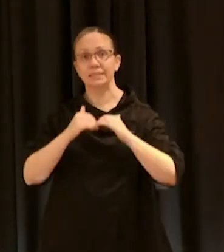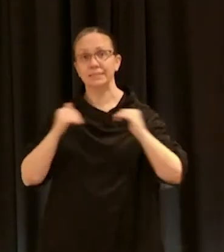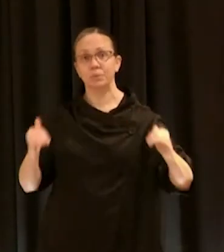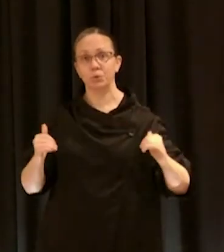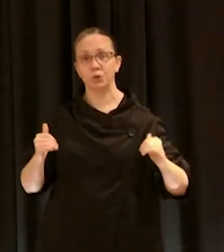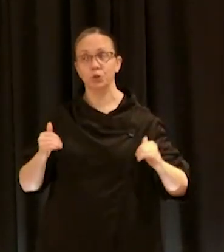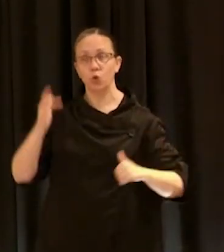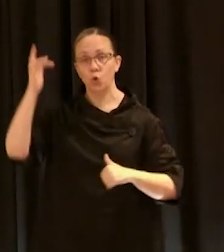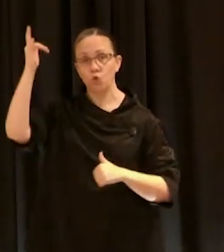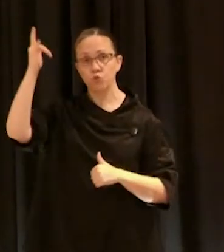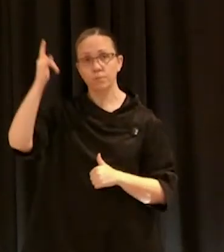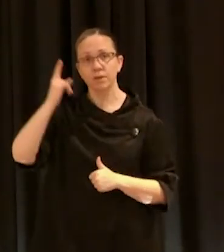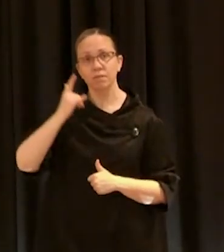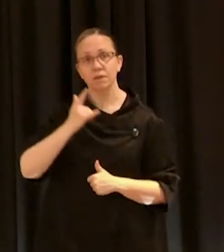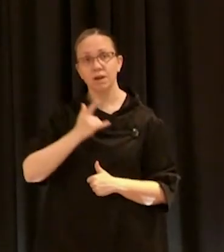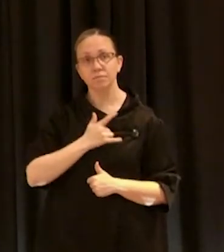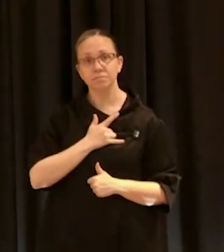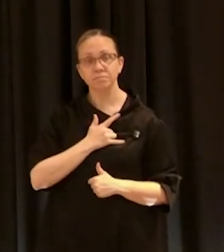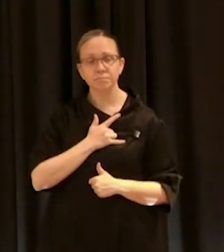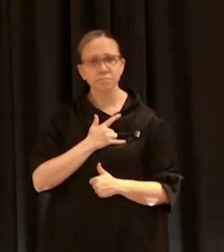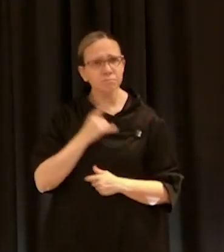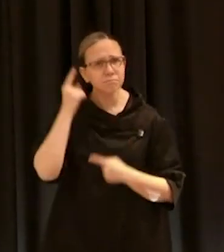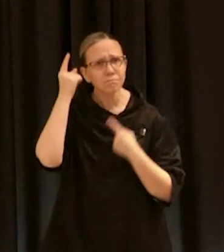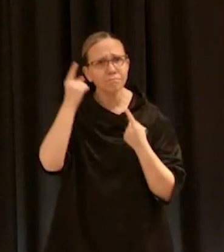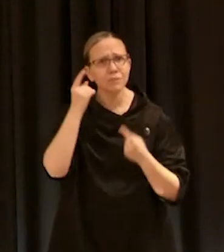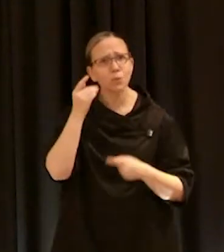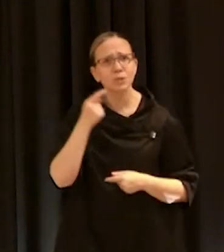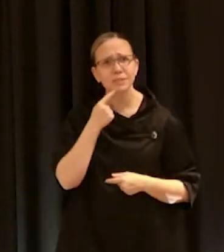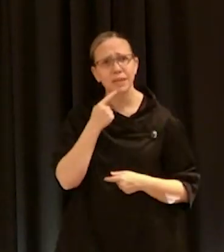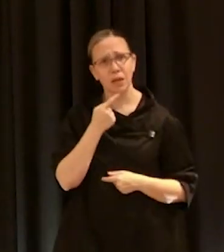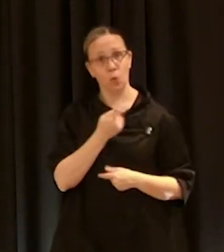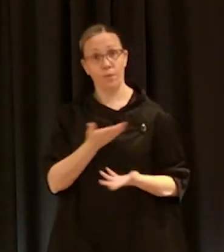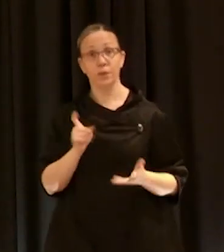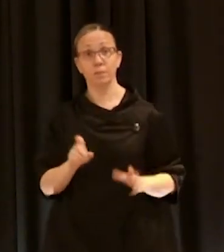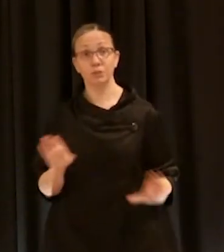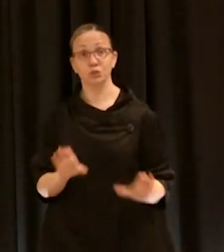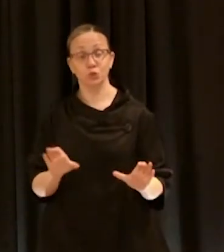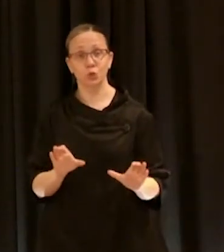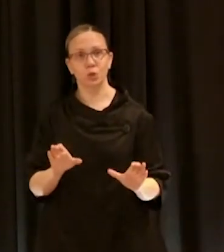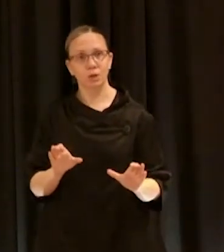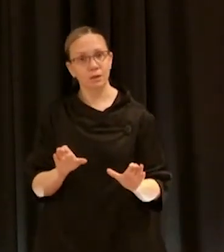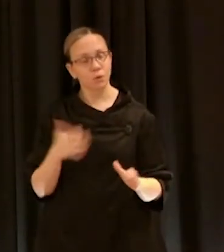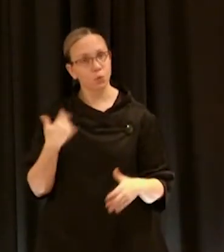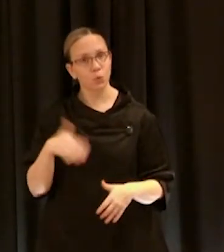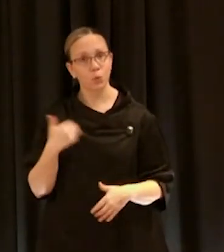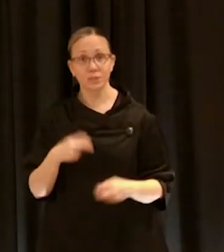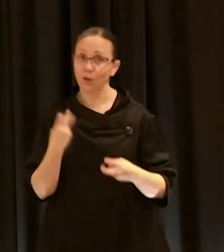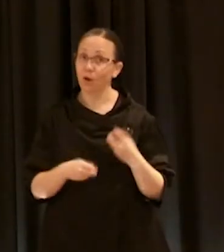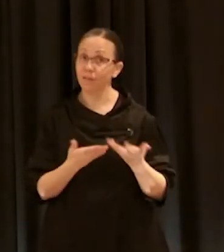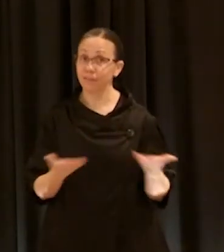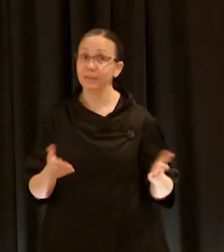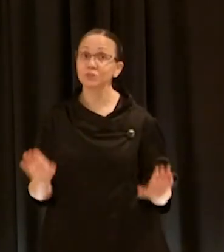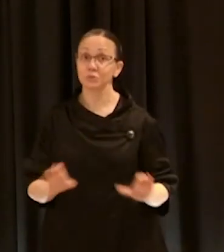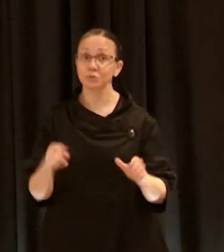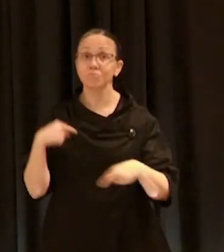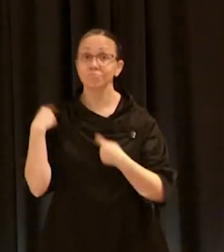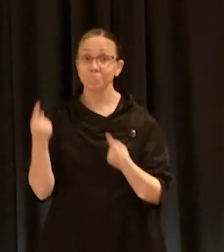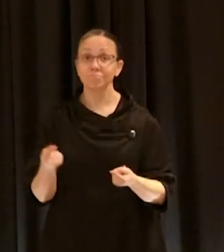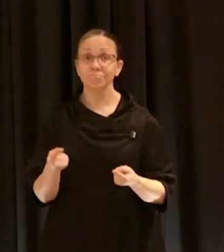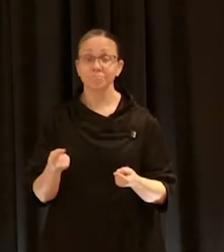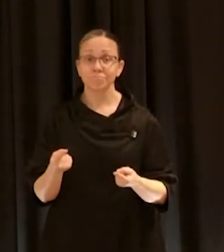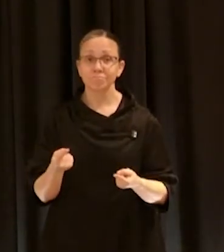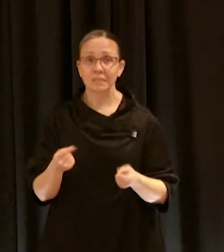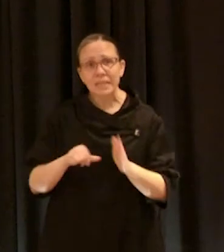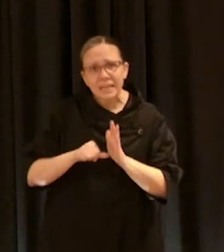separate you from the love of God. No wonder he said this one thing you must do. No wonder it's one of the hardest things that you'll ever do.